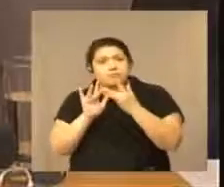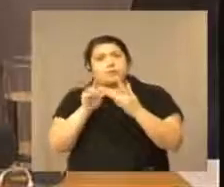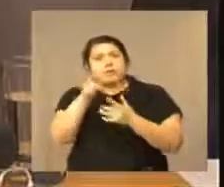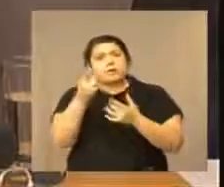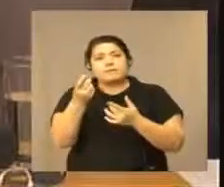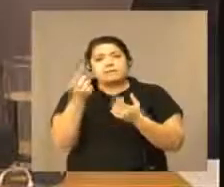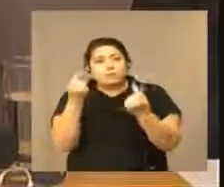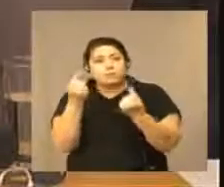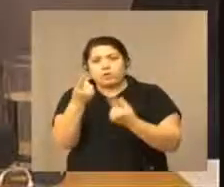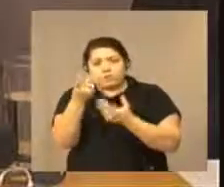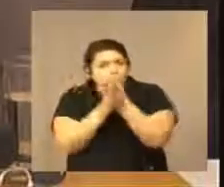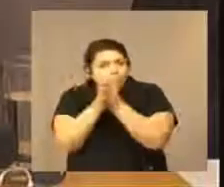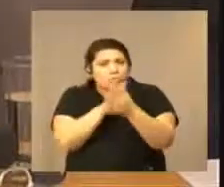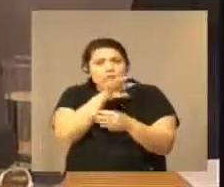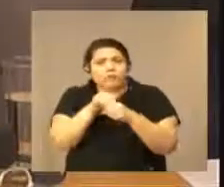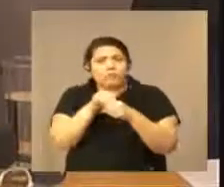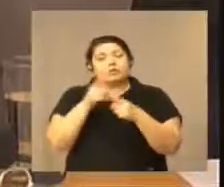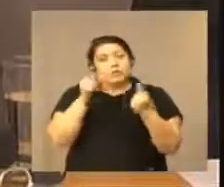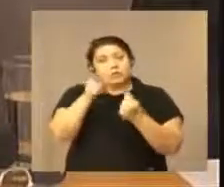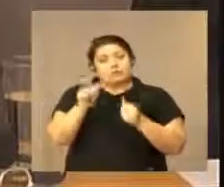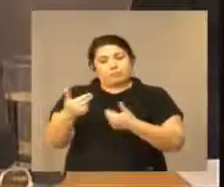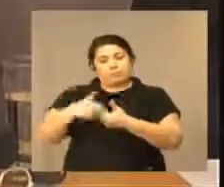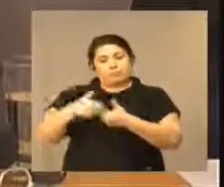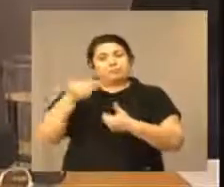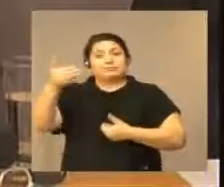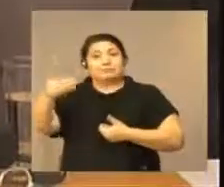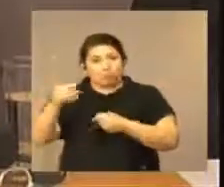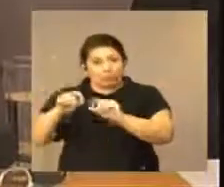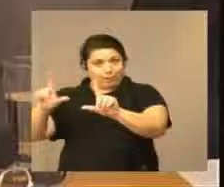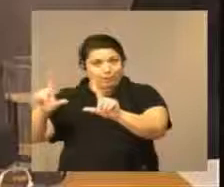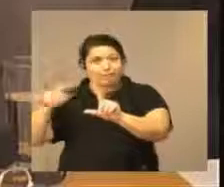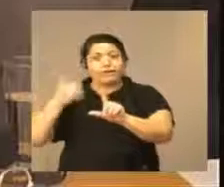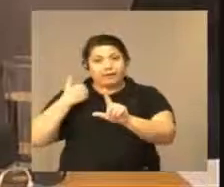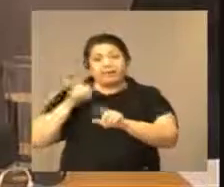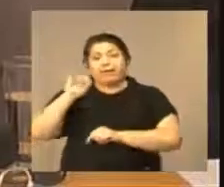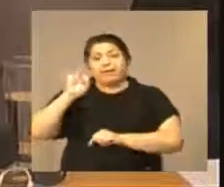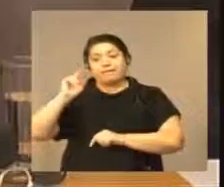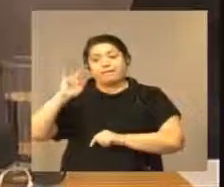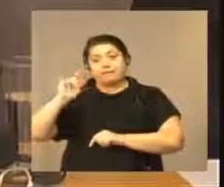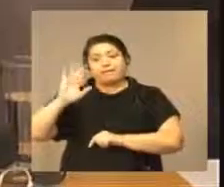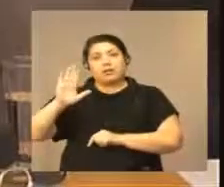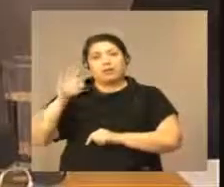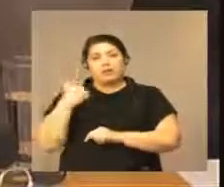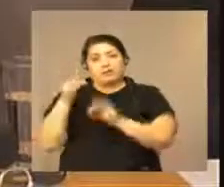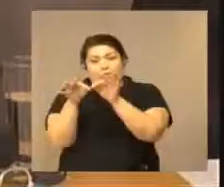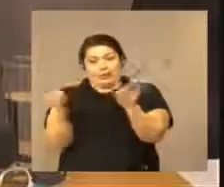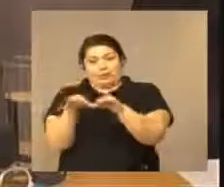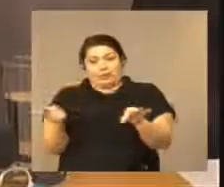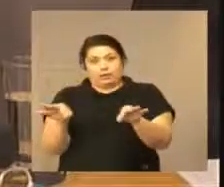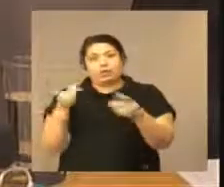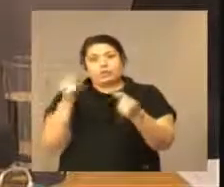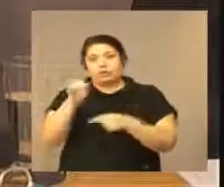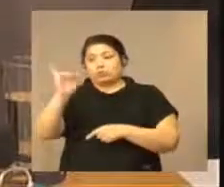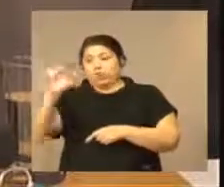involved. By participating in our upcoming webinars through linkages at the AFN General Assembly in July and the